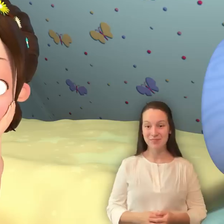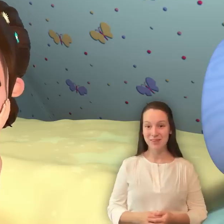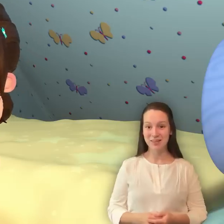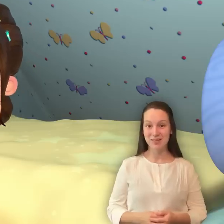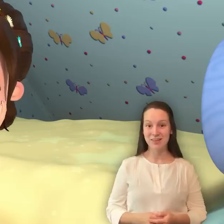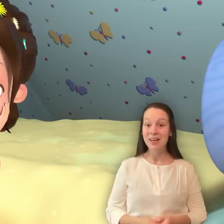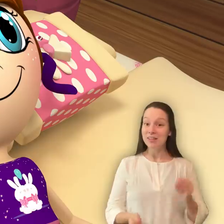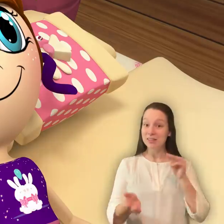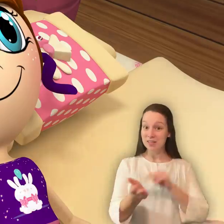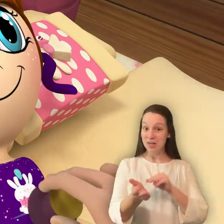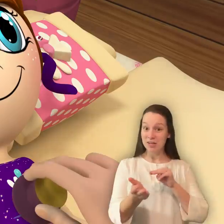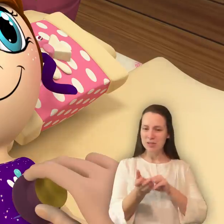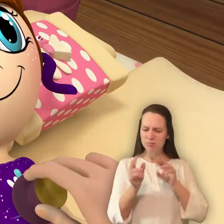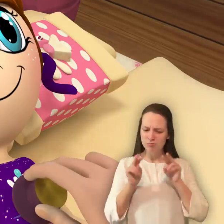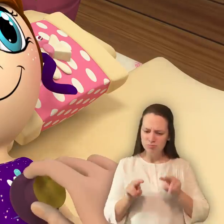foreign